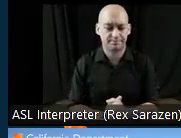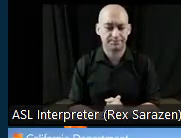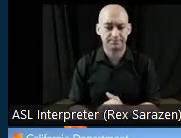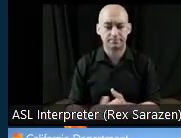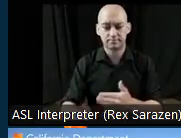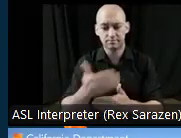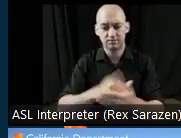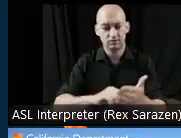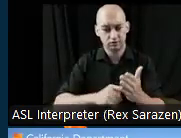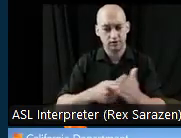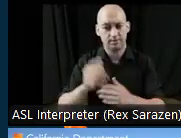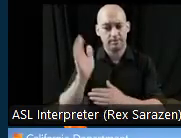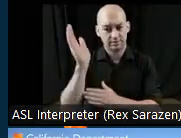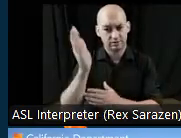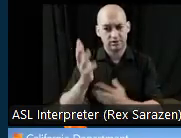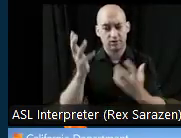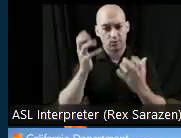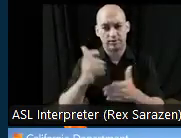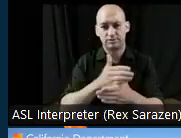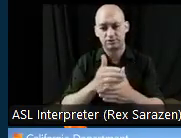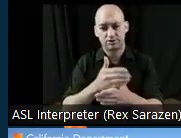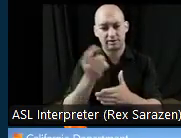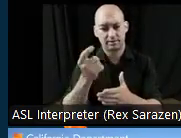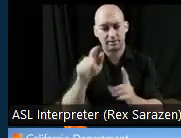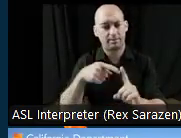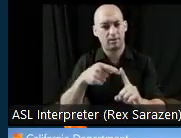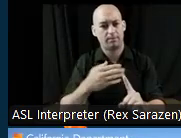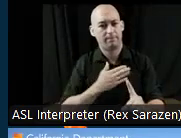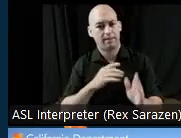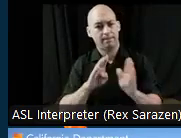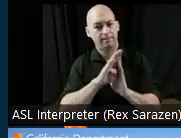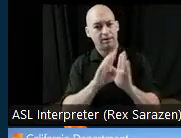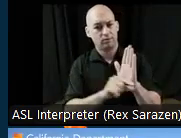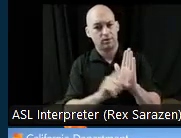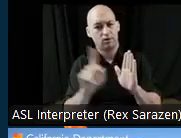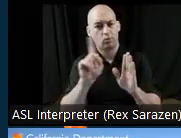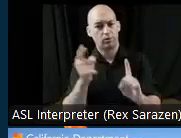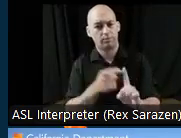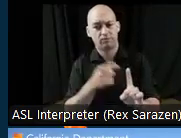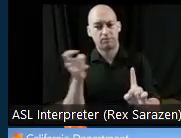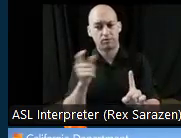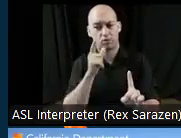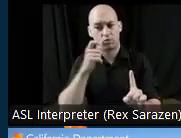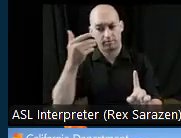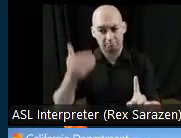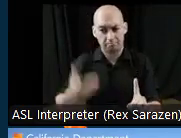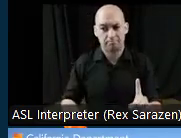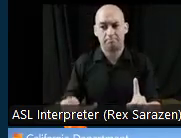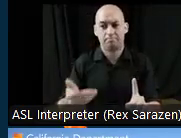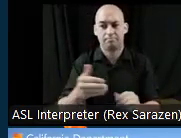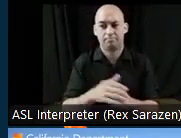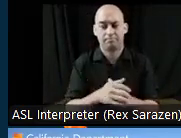my presentation, I just want to share a little bit about my background, where I come from, who I am, and